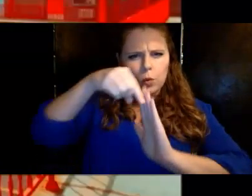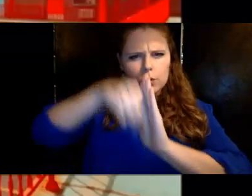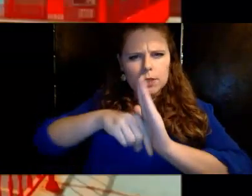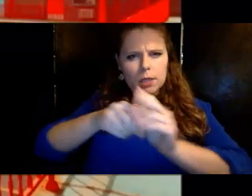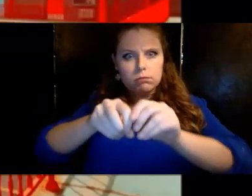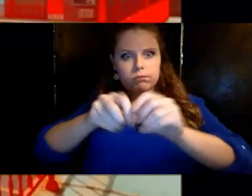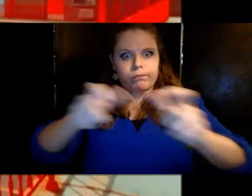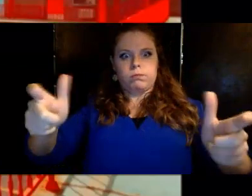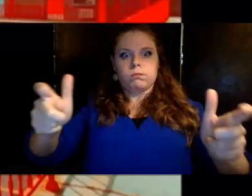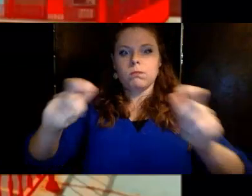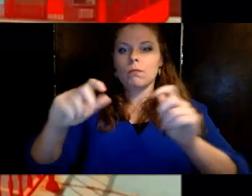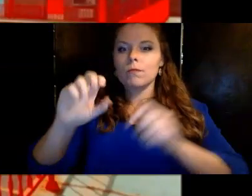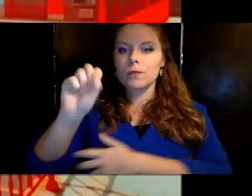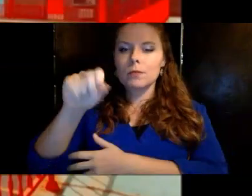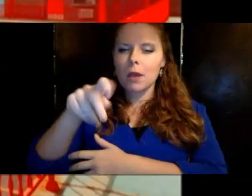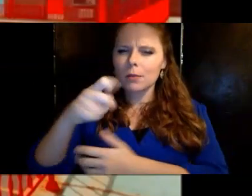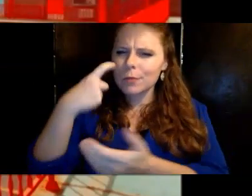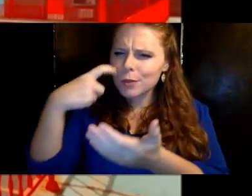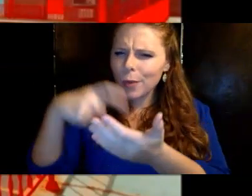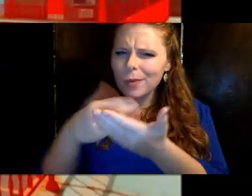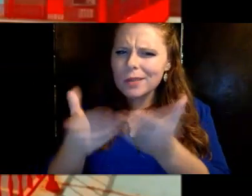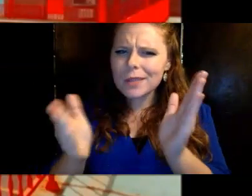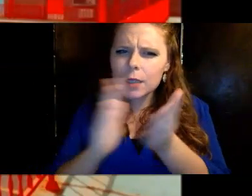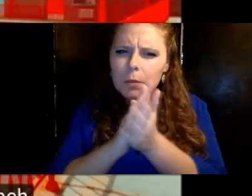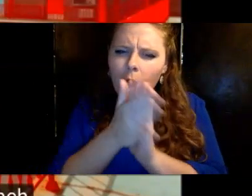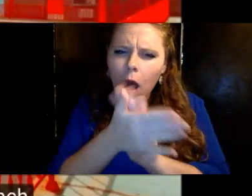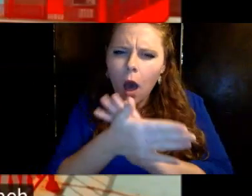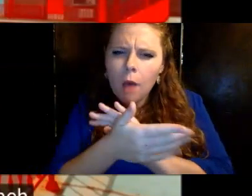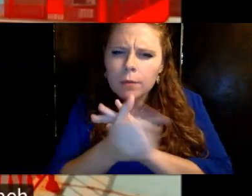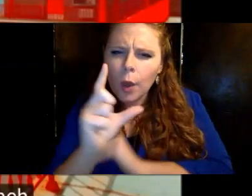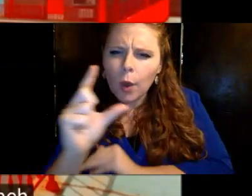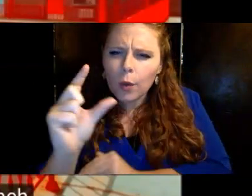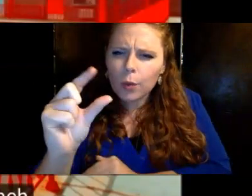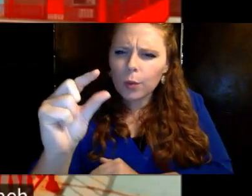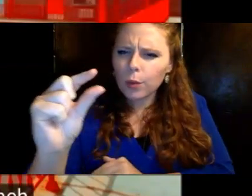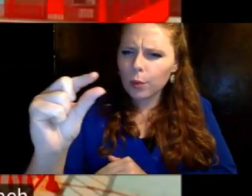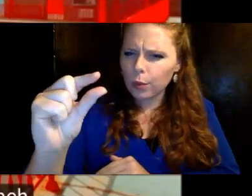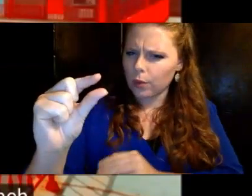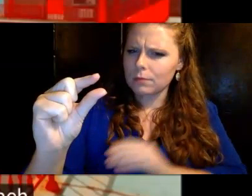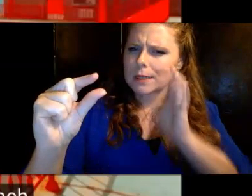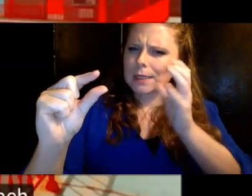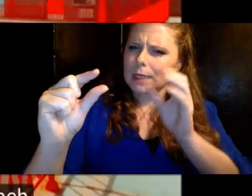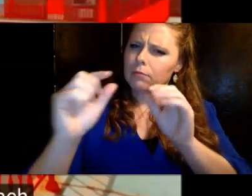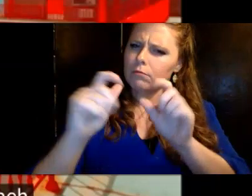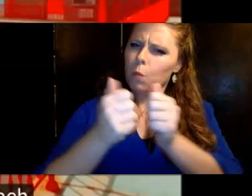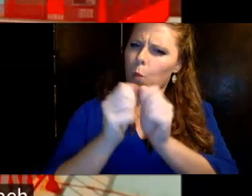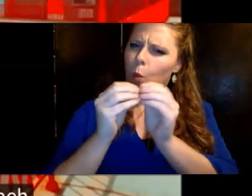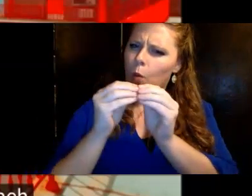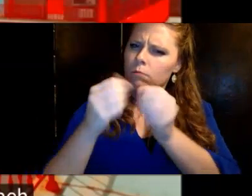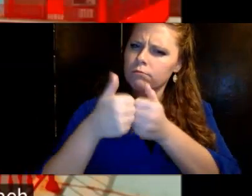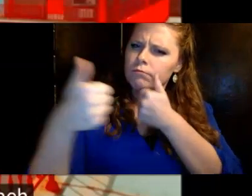expansive space. Notice too how objects get smaller in order to seem more distant from each other.